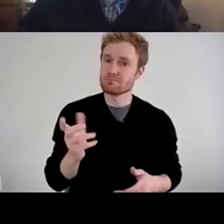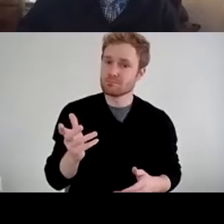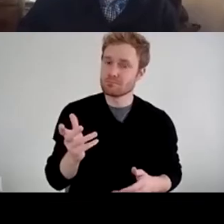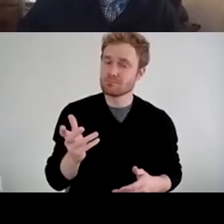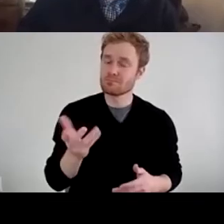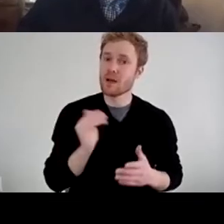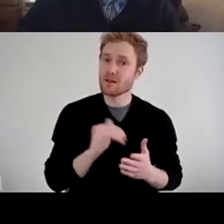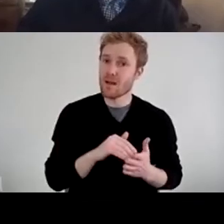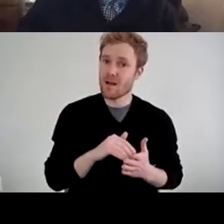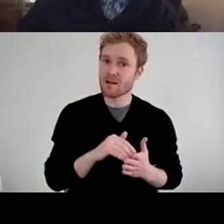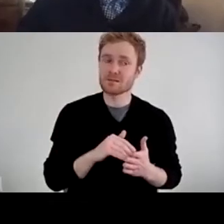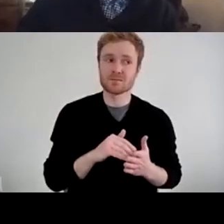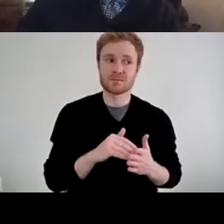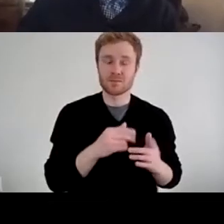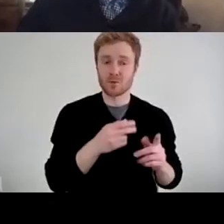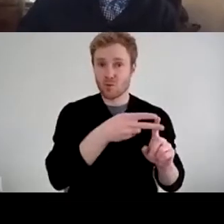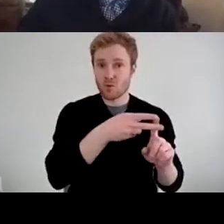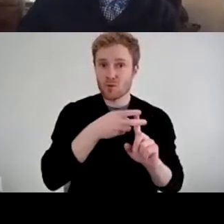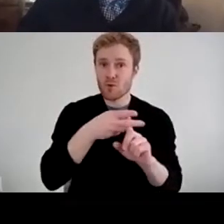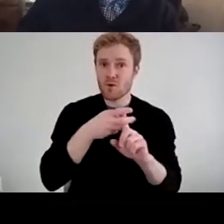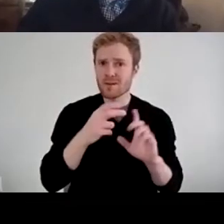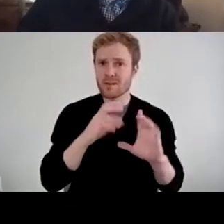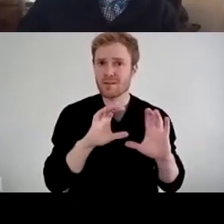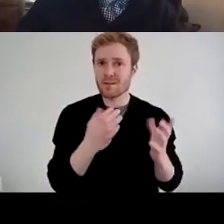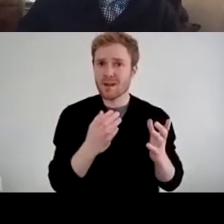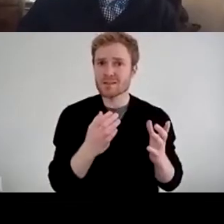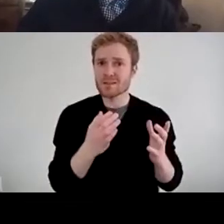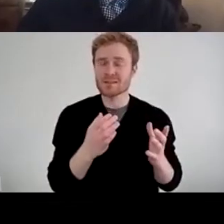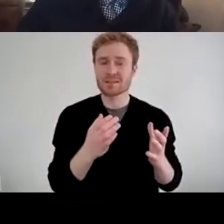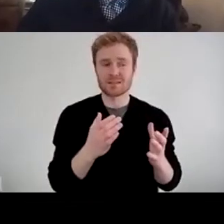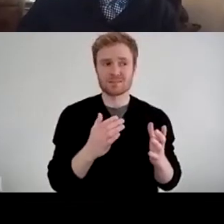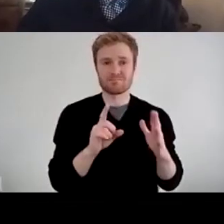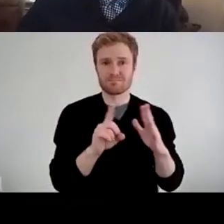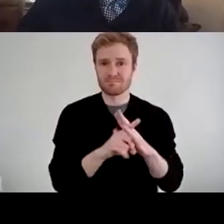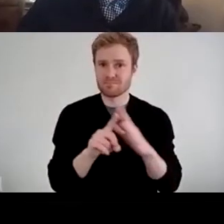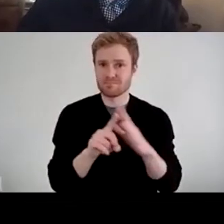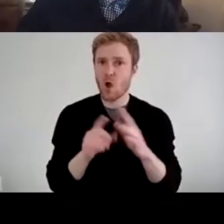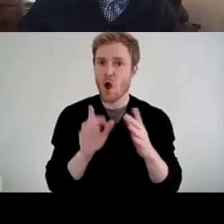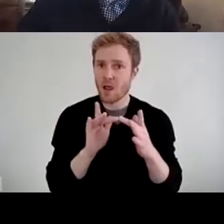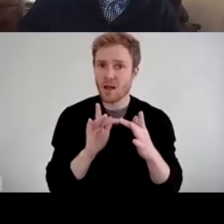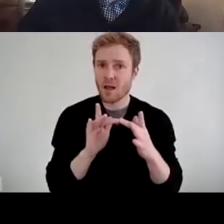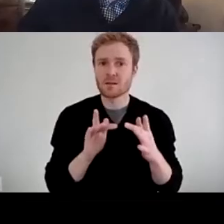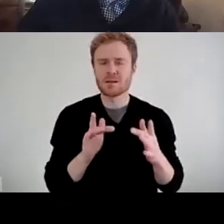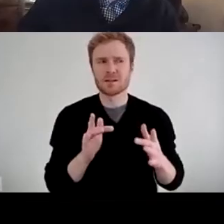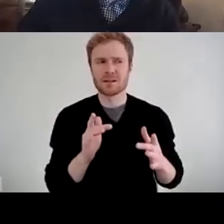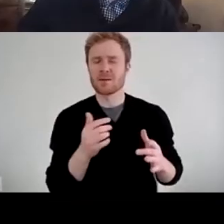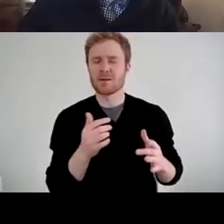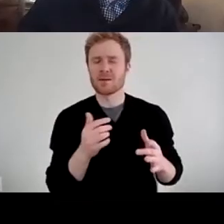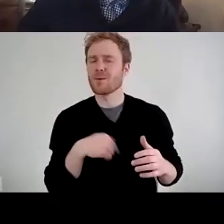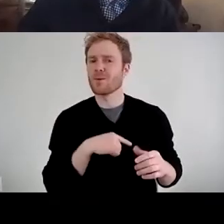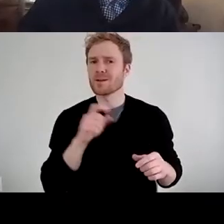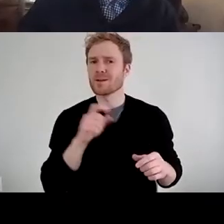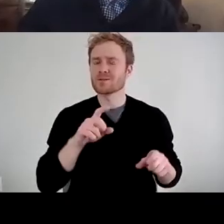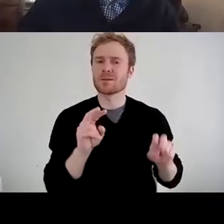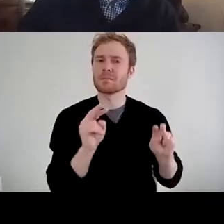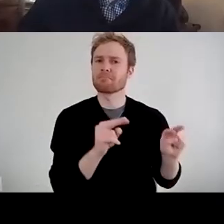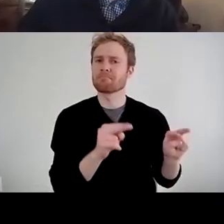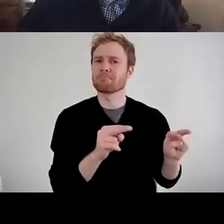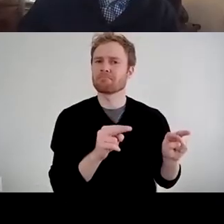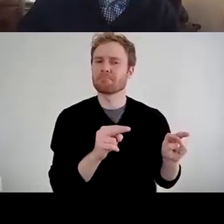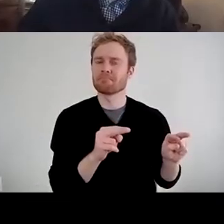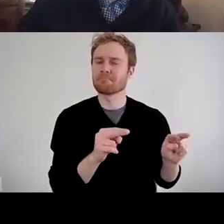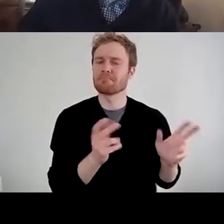time we asked publicly the chief of police how many officers were on payroll, he said 975,